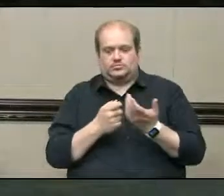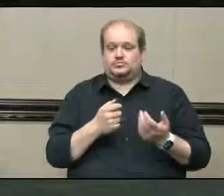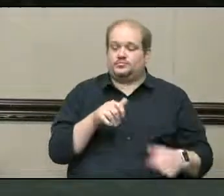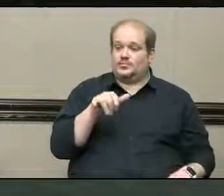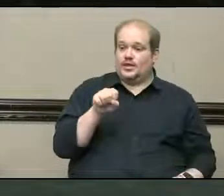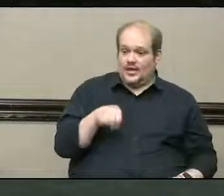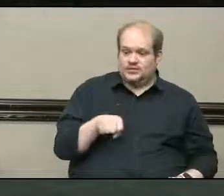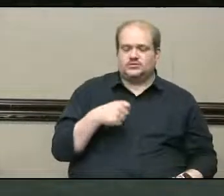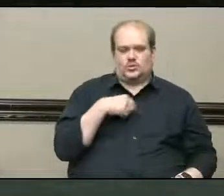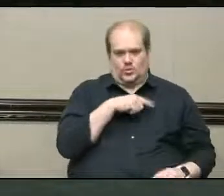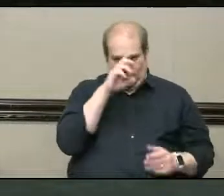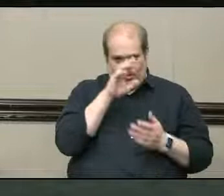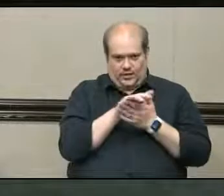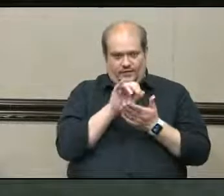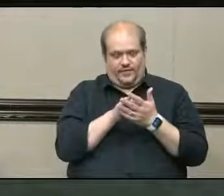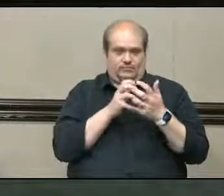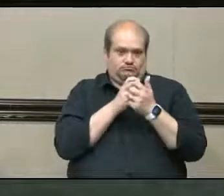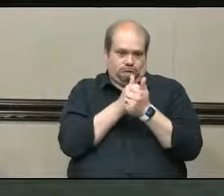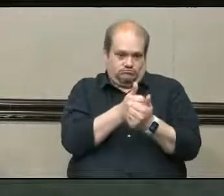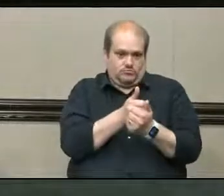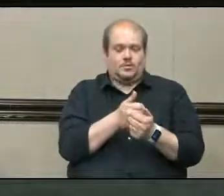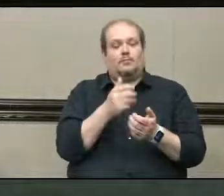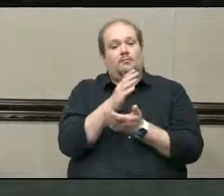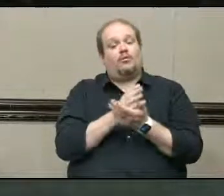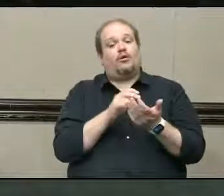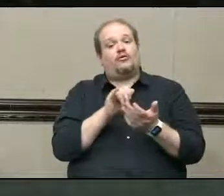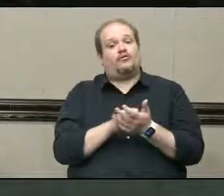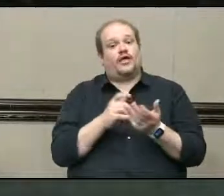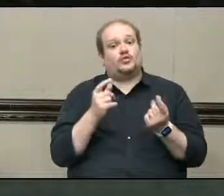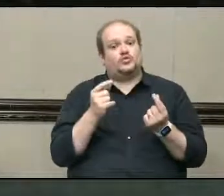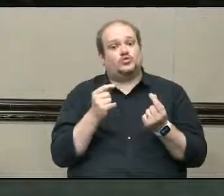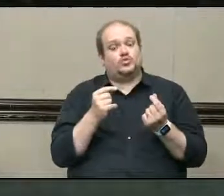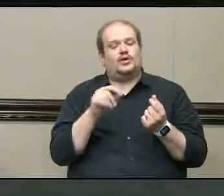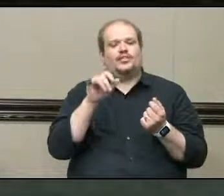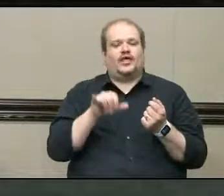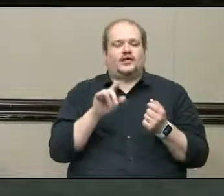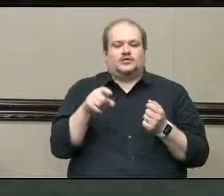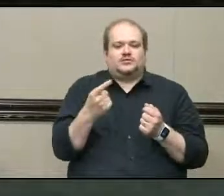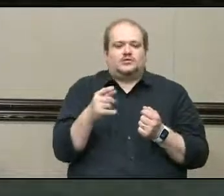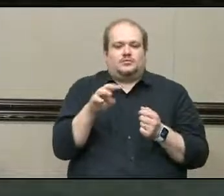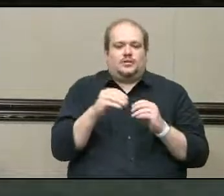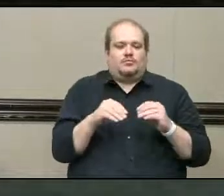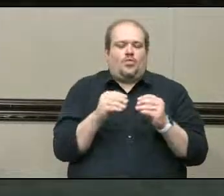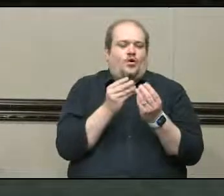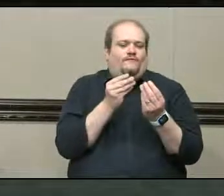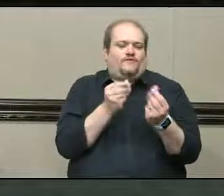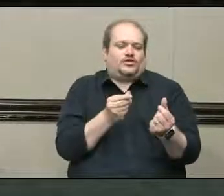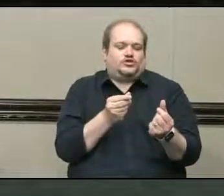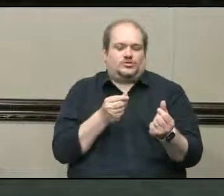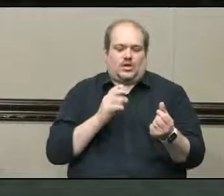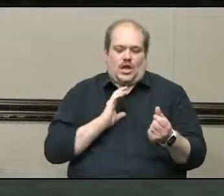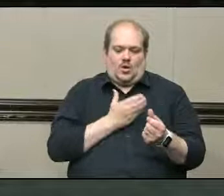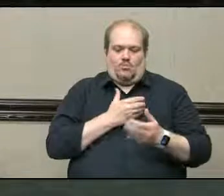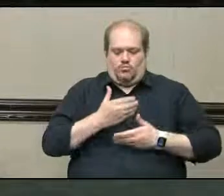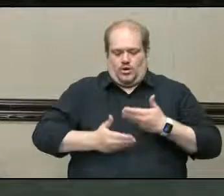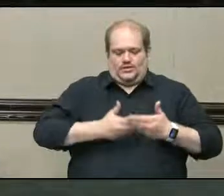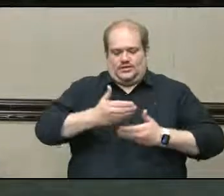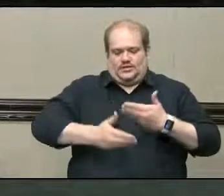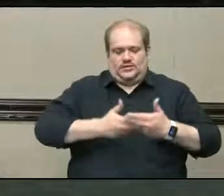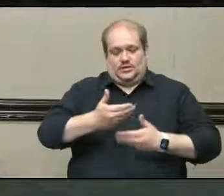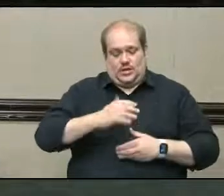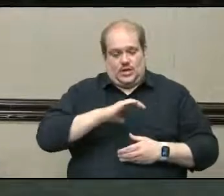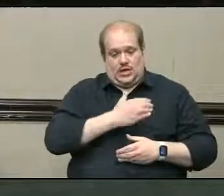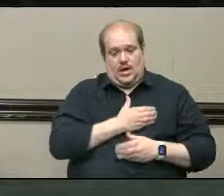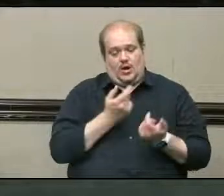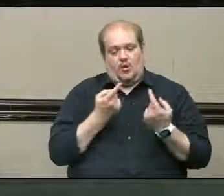And yes, we do believe that is, because part of that we really was doing this for was just to be more efficient in our processing, in